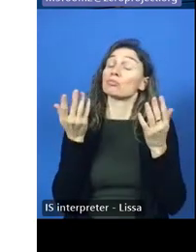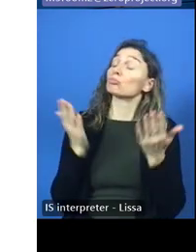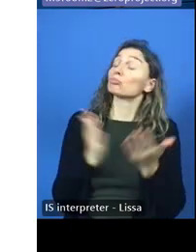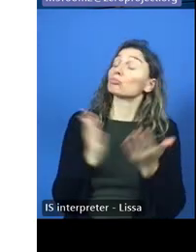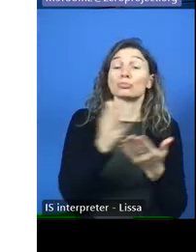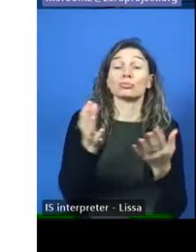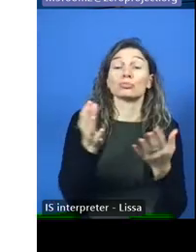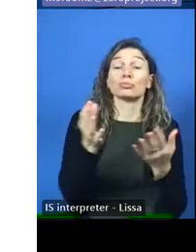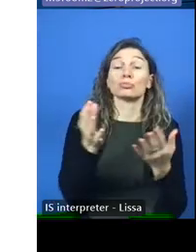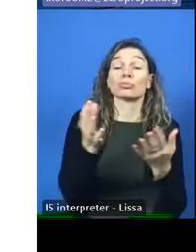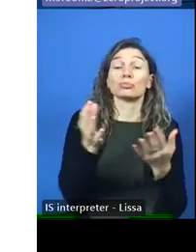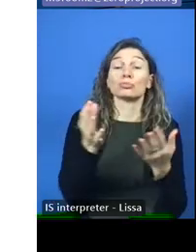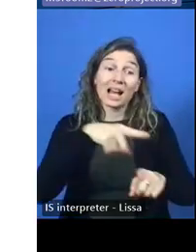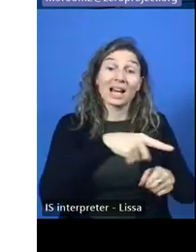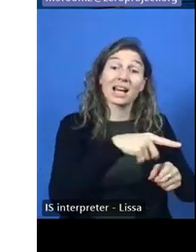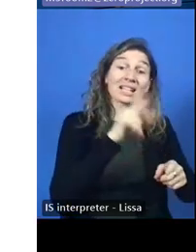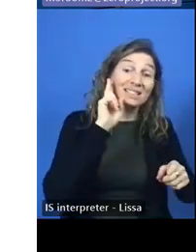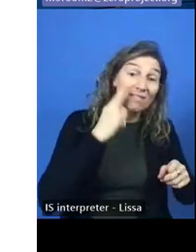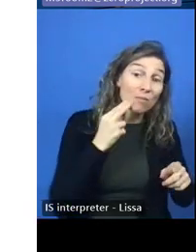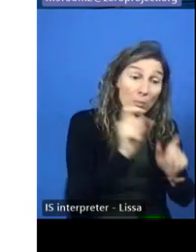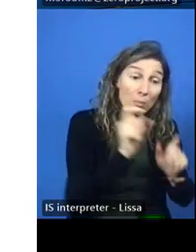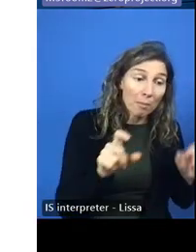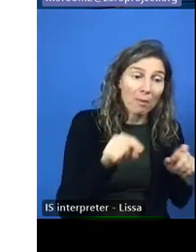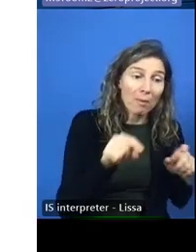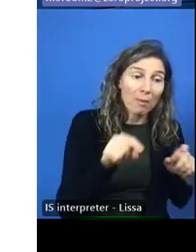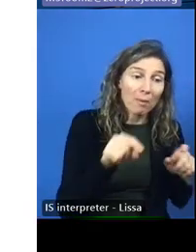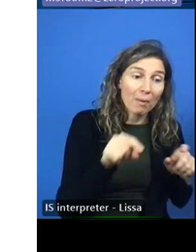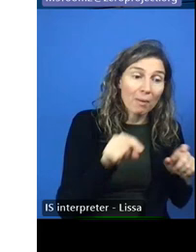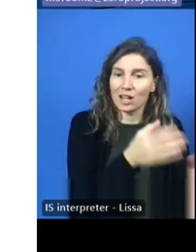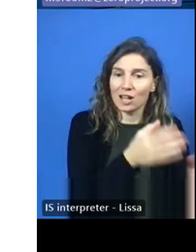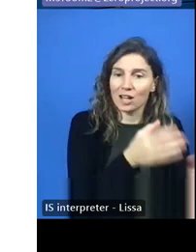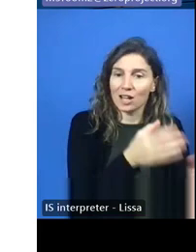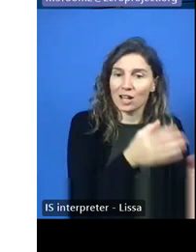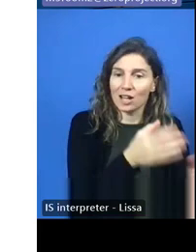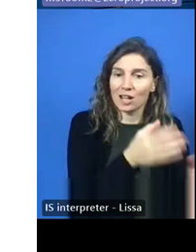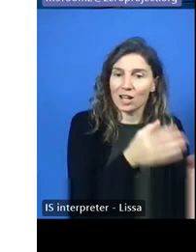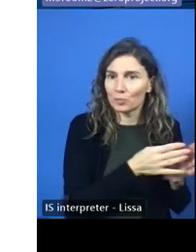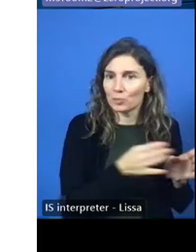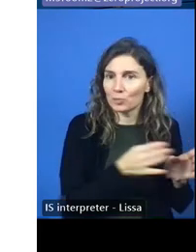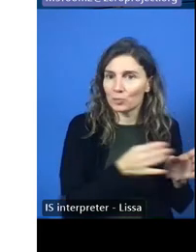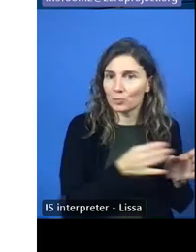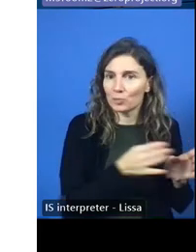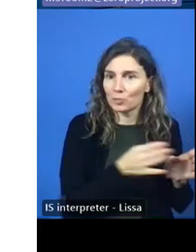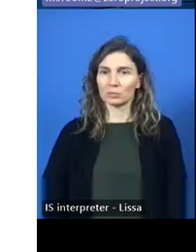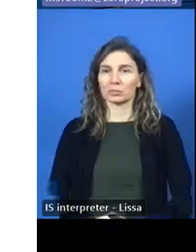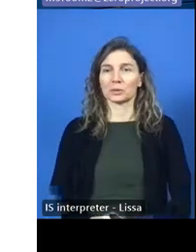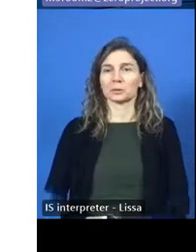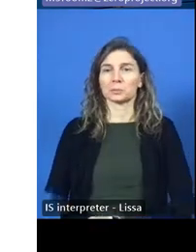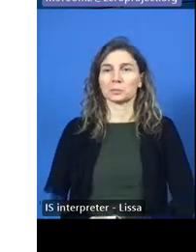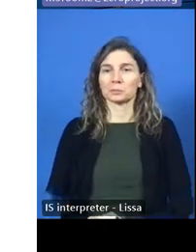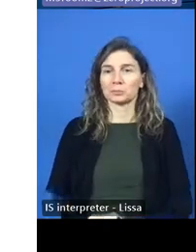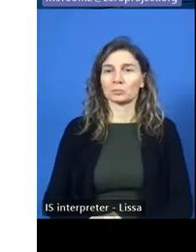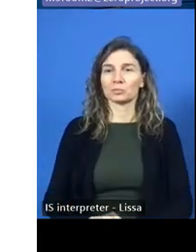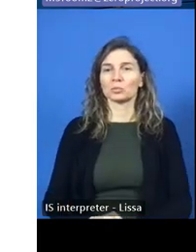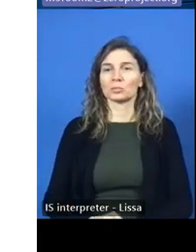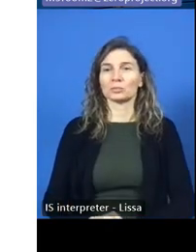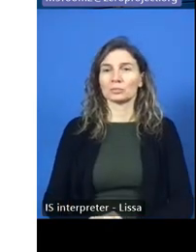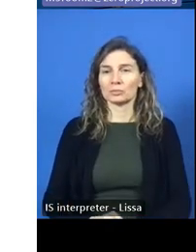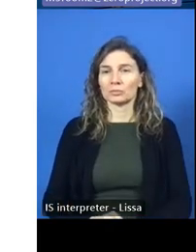for deaf people who actually leave the school. También contamos con una organización de padres que hacen